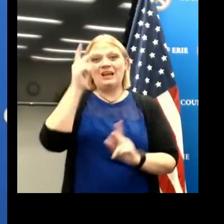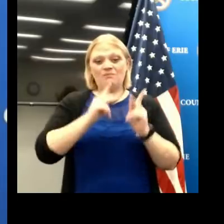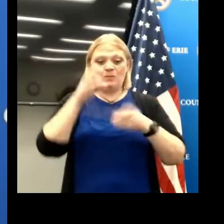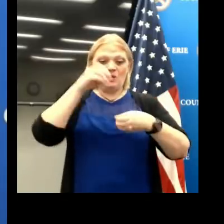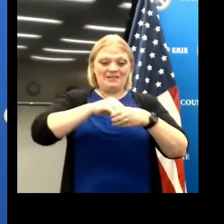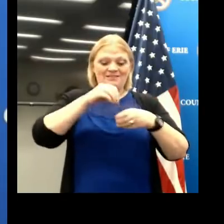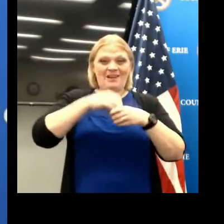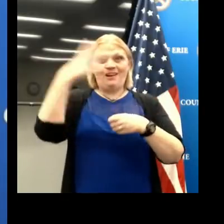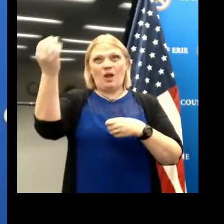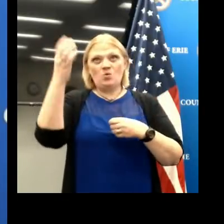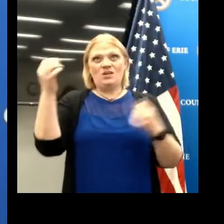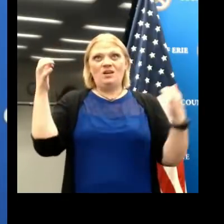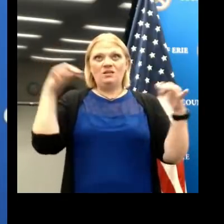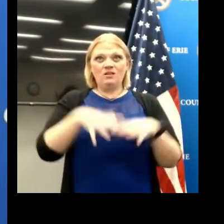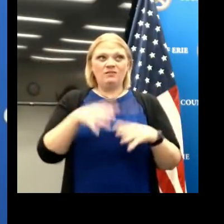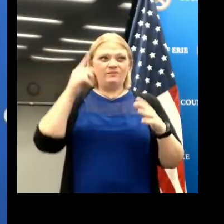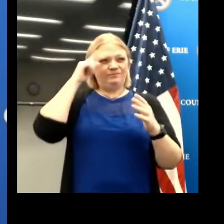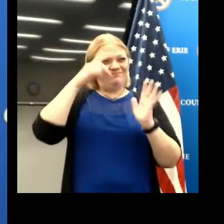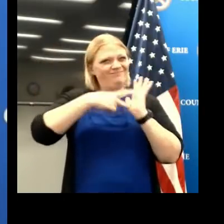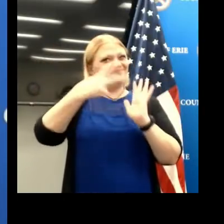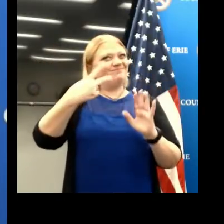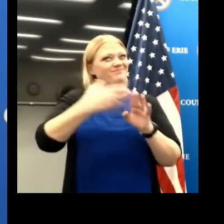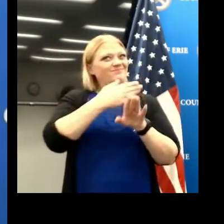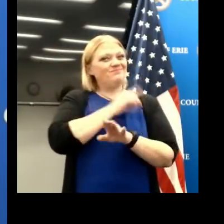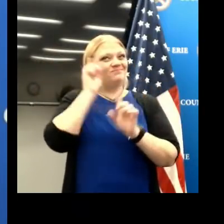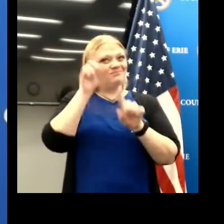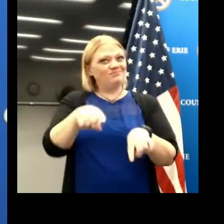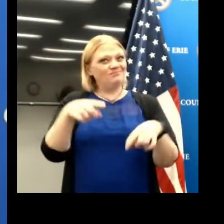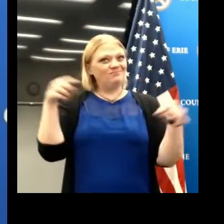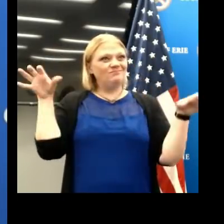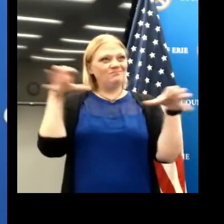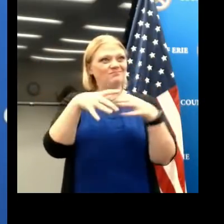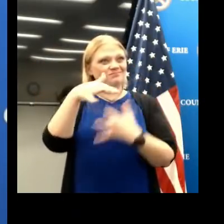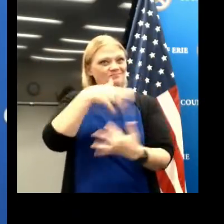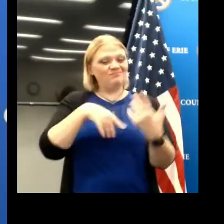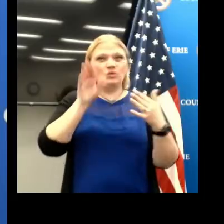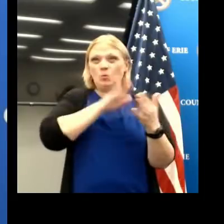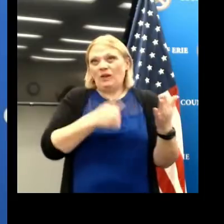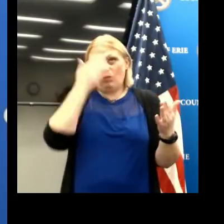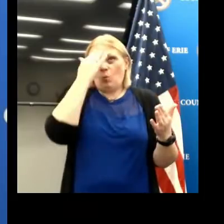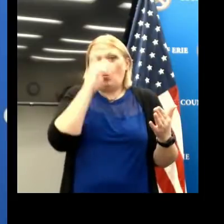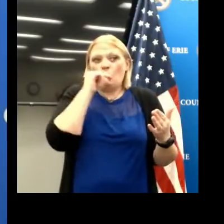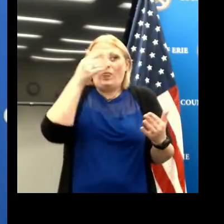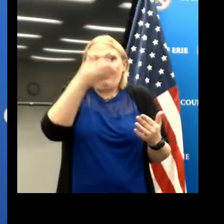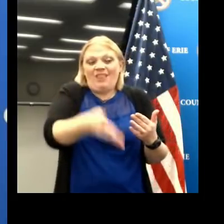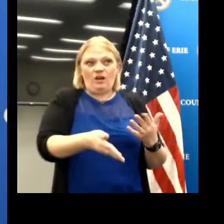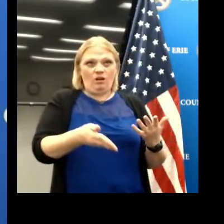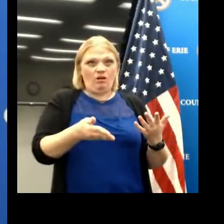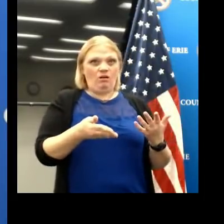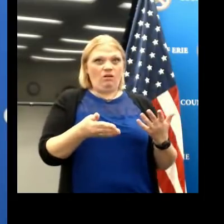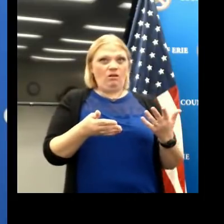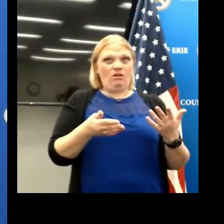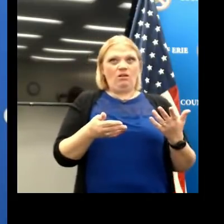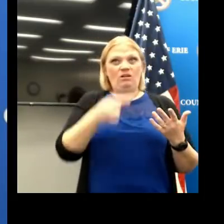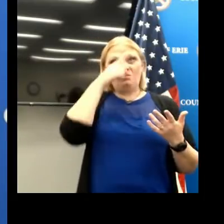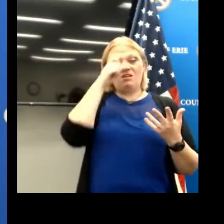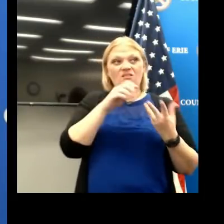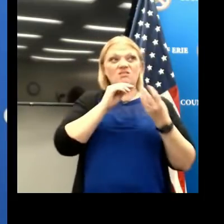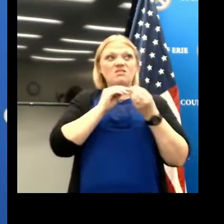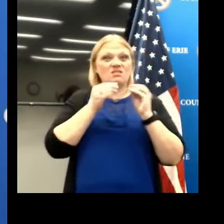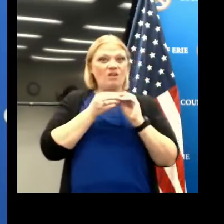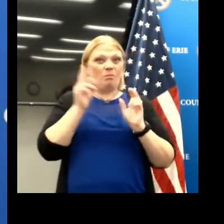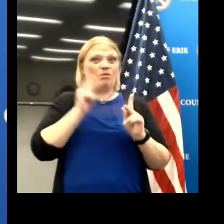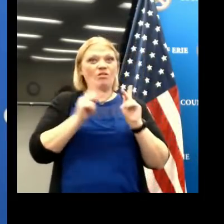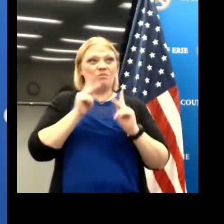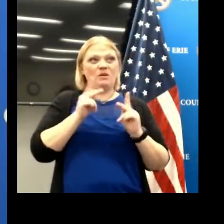outdoor gathering. Think twice before you go to a gathering, because you never know who's there. And as we noted, because of the number of people